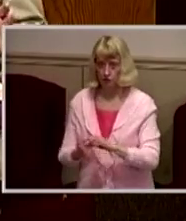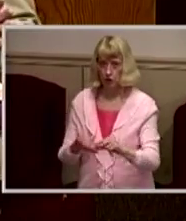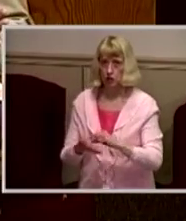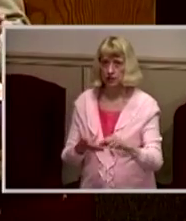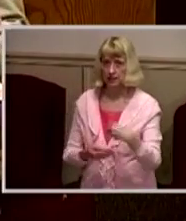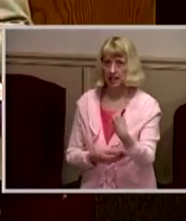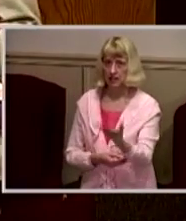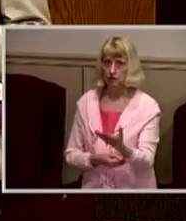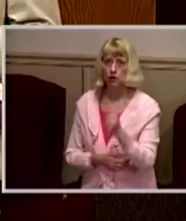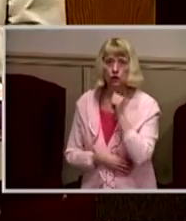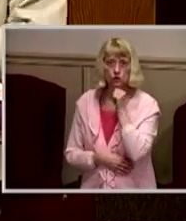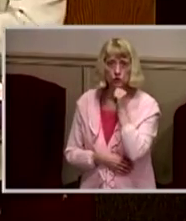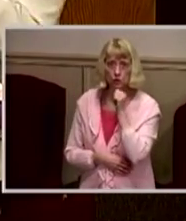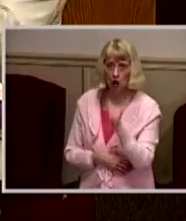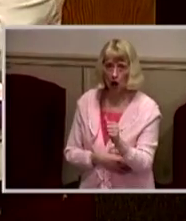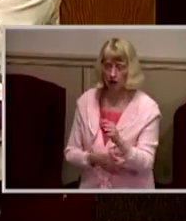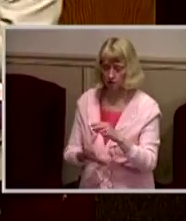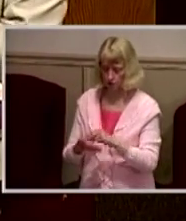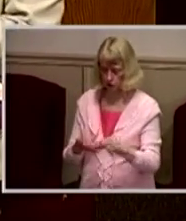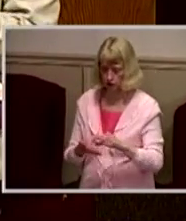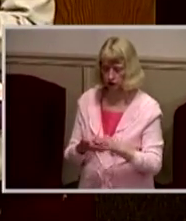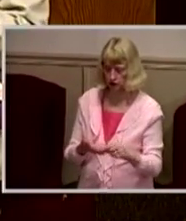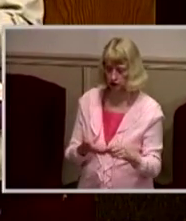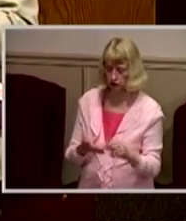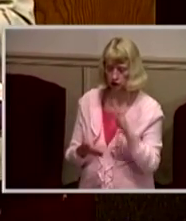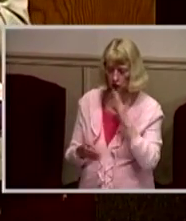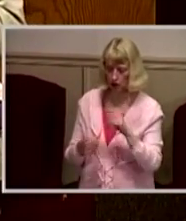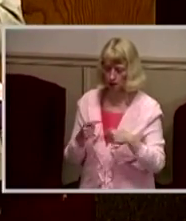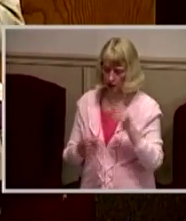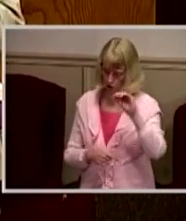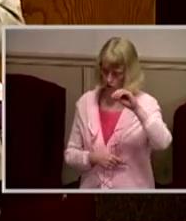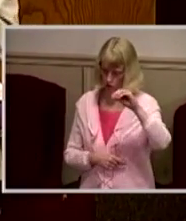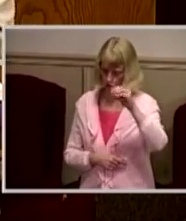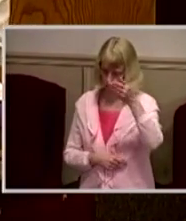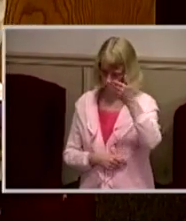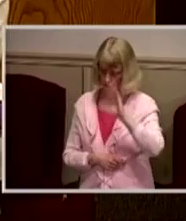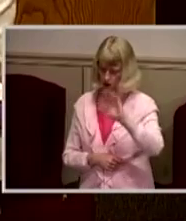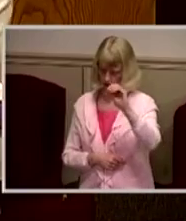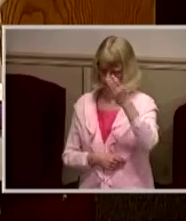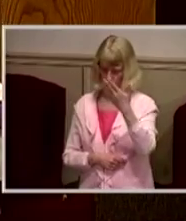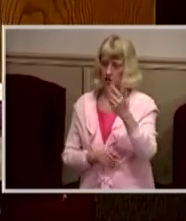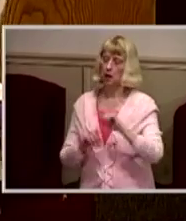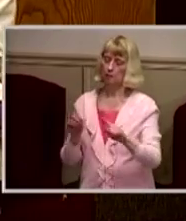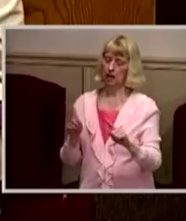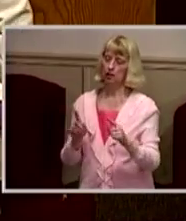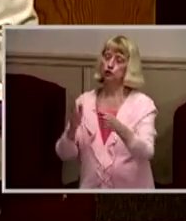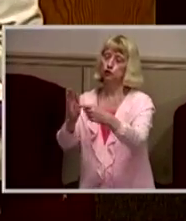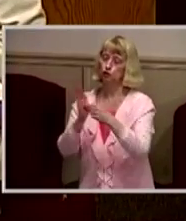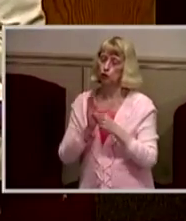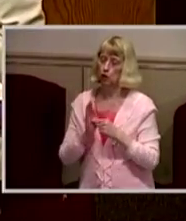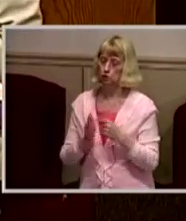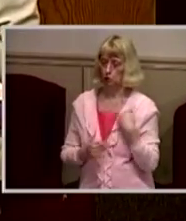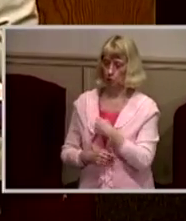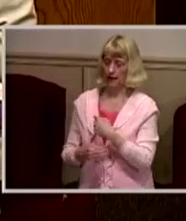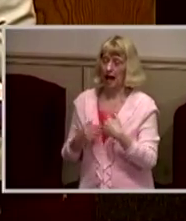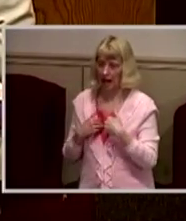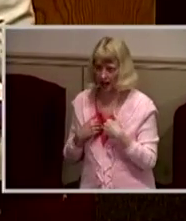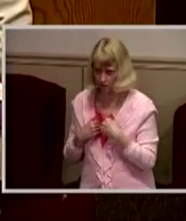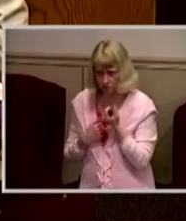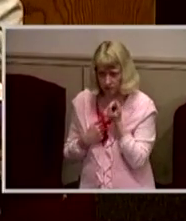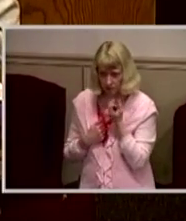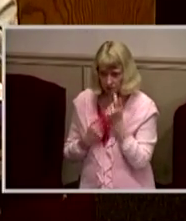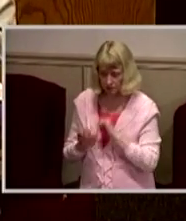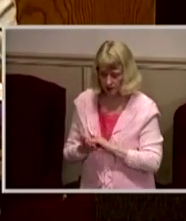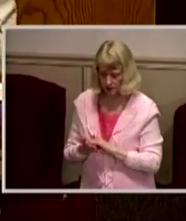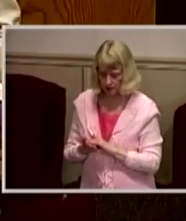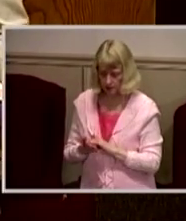you are not necessarily verses that talk about God's grace, but shows to us what we have because of God's grace. Are you with me?